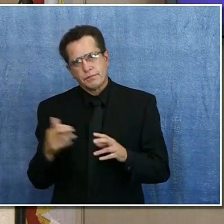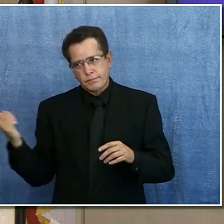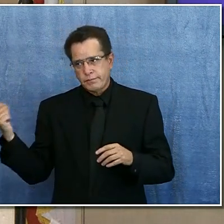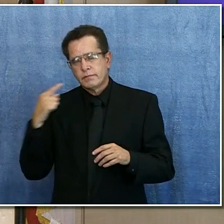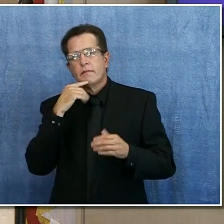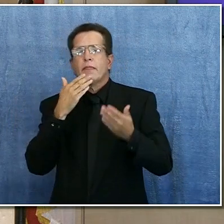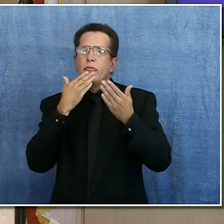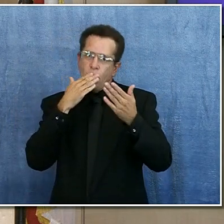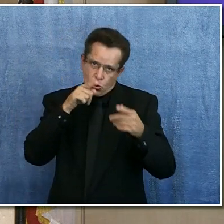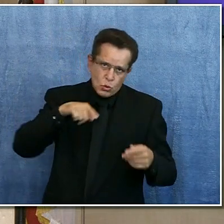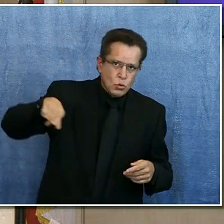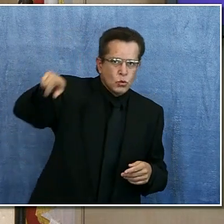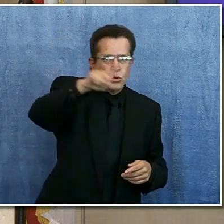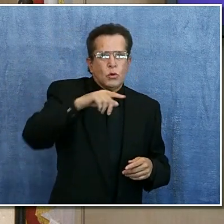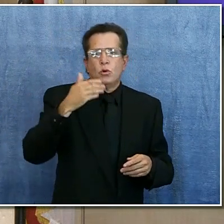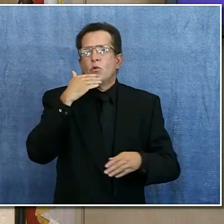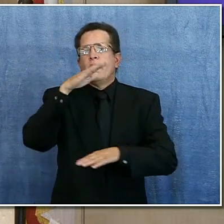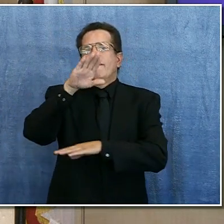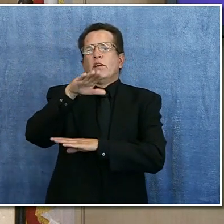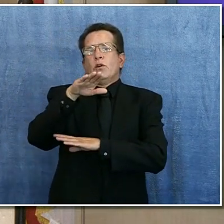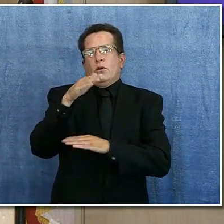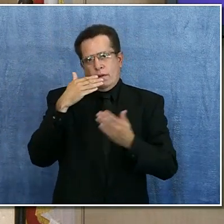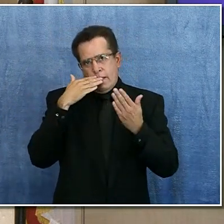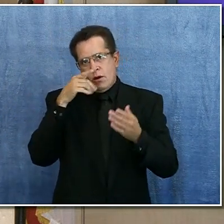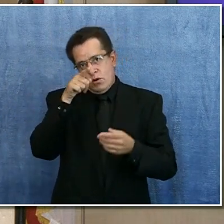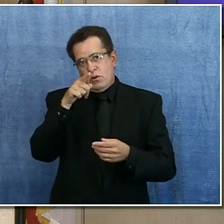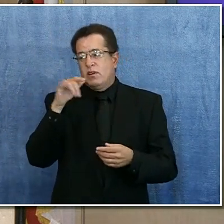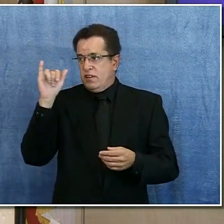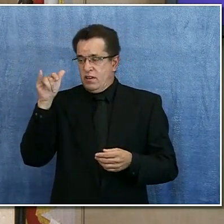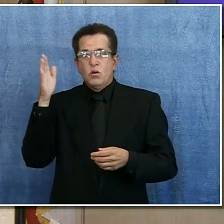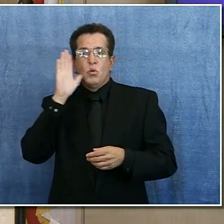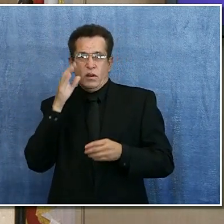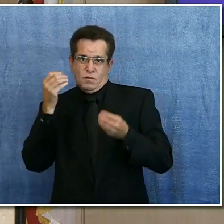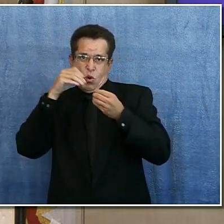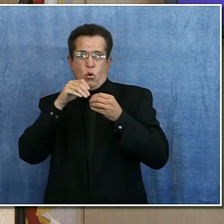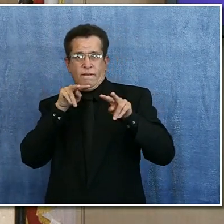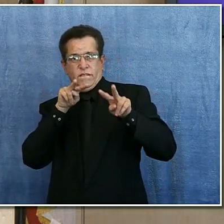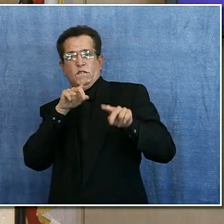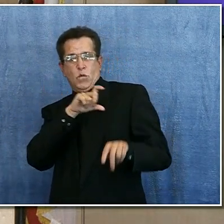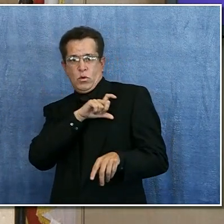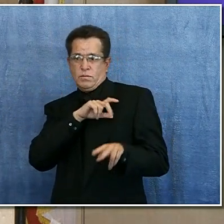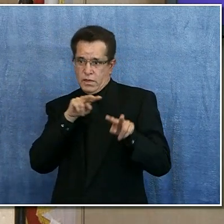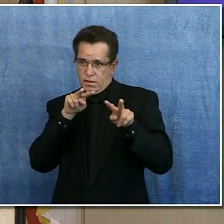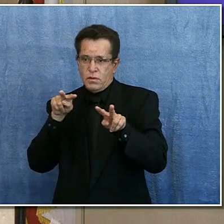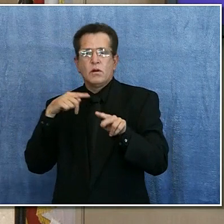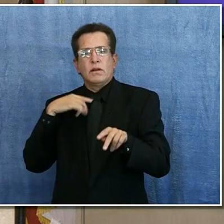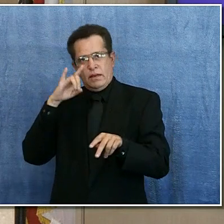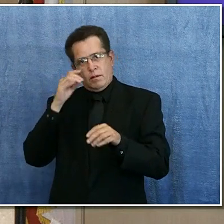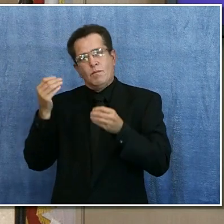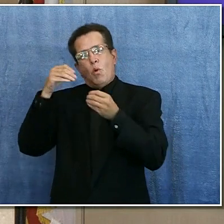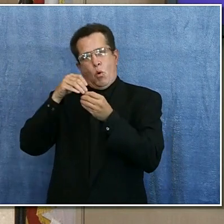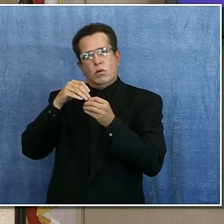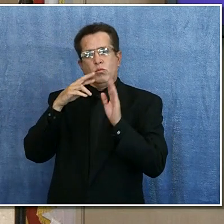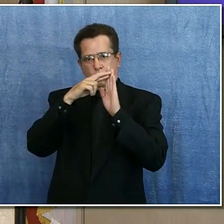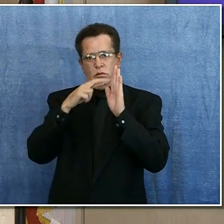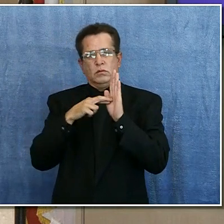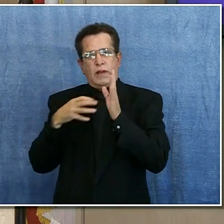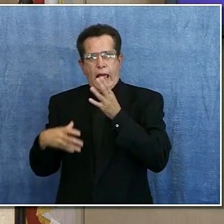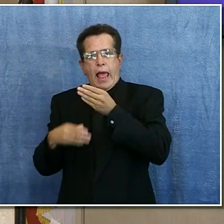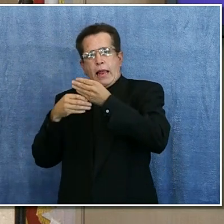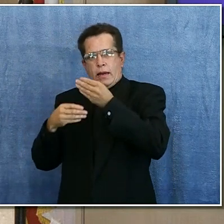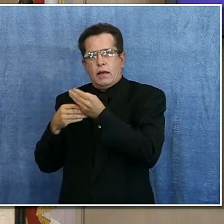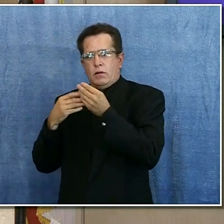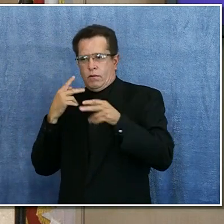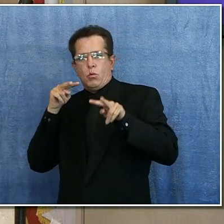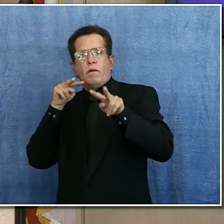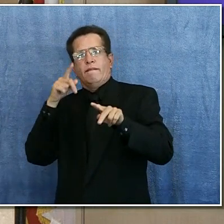Thank you, and good afternoon. In addition to the enforcement actions Supervisor Cox mentioned yesterday, our board took a number of additional actions related to